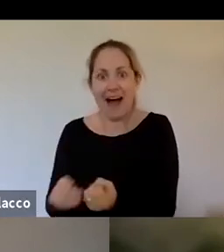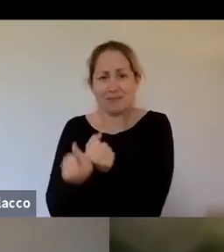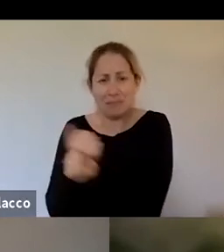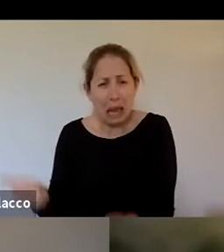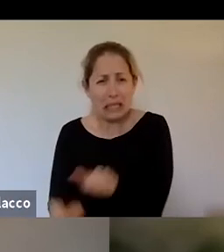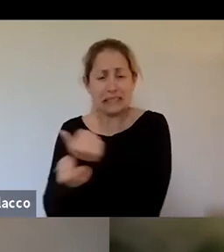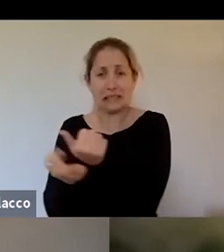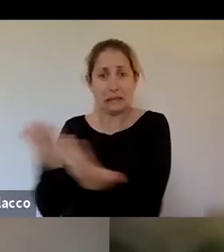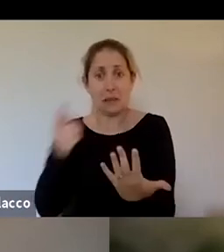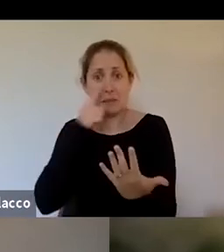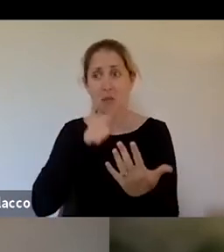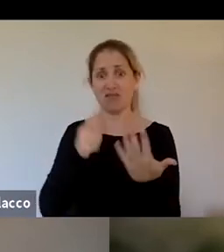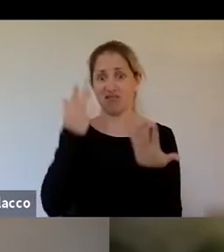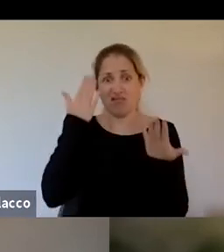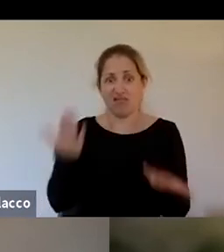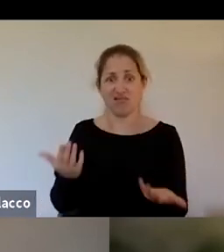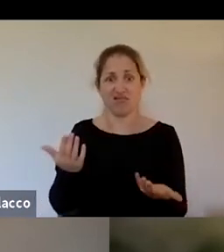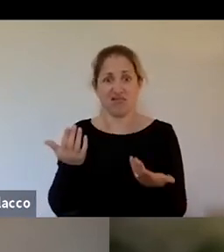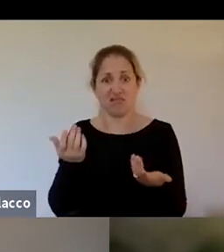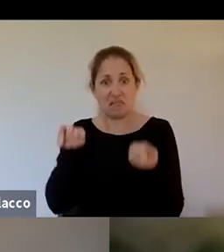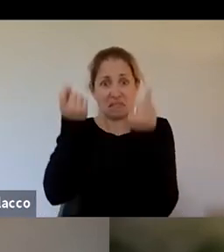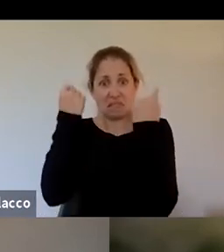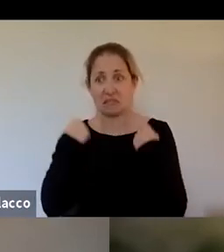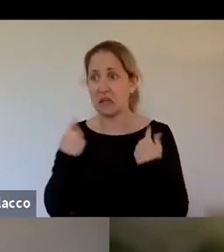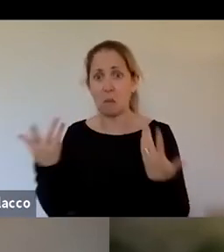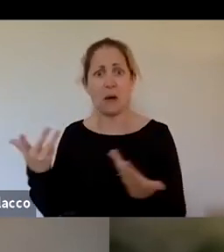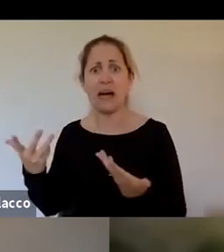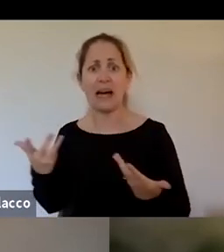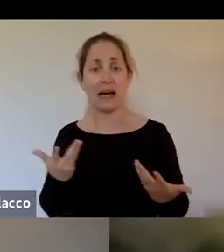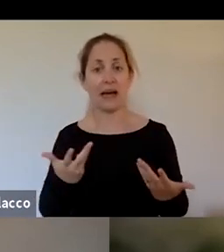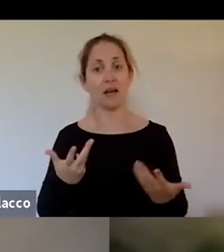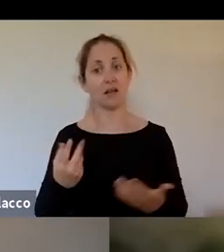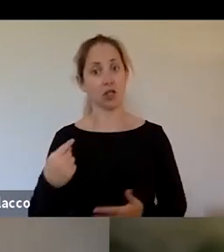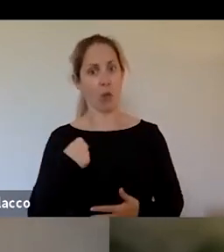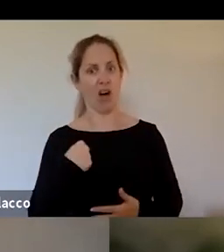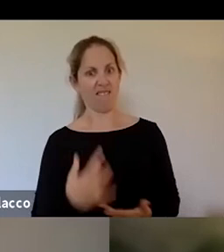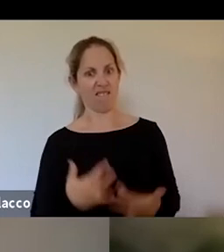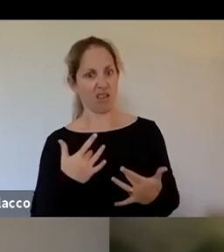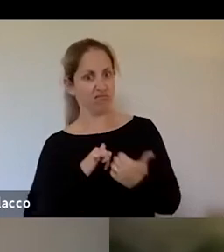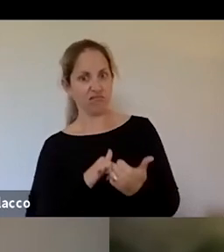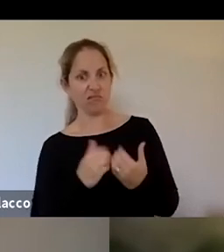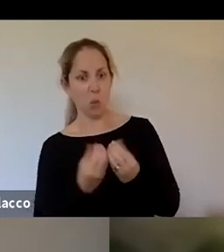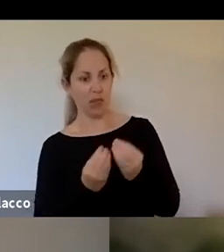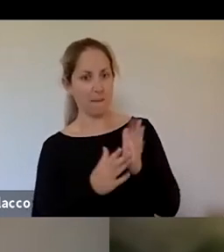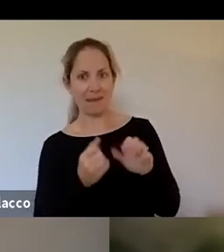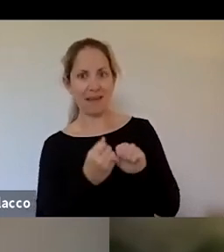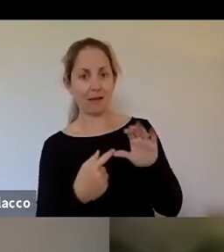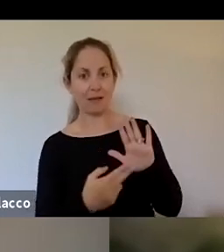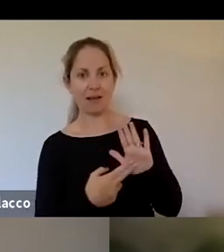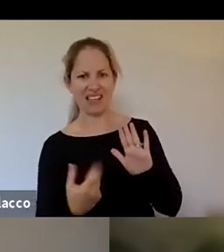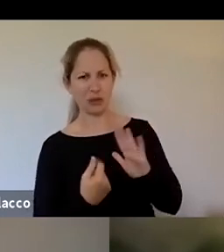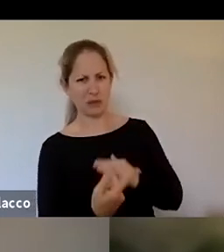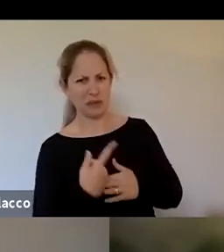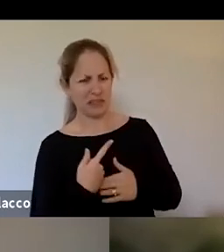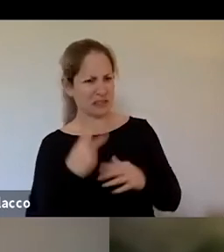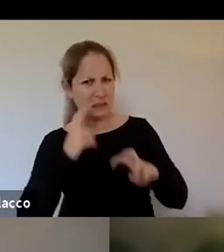And Megan and I decided we needed, you know, to really do some foundational research just to understand